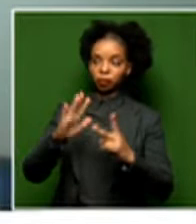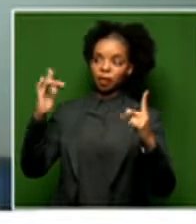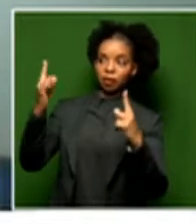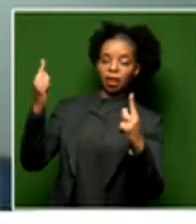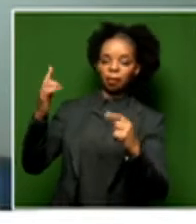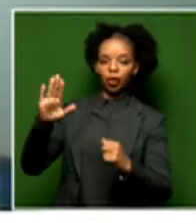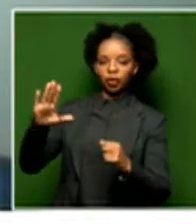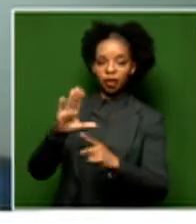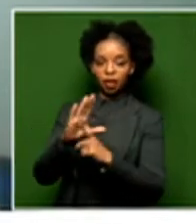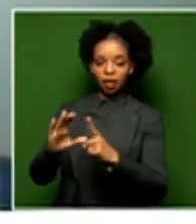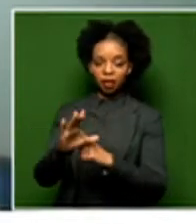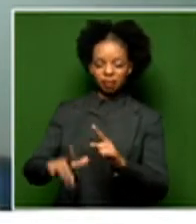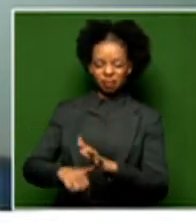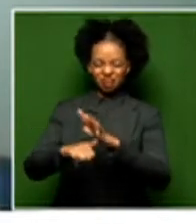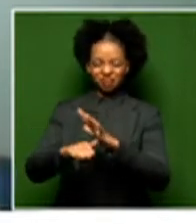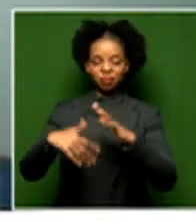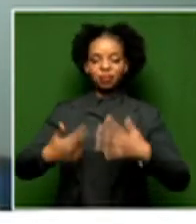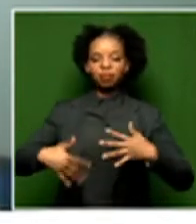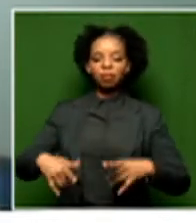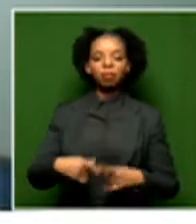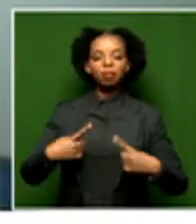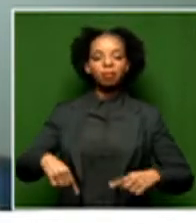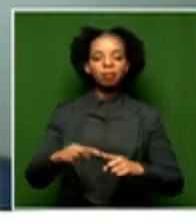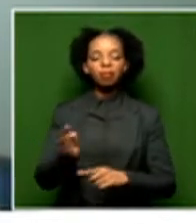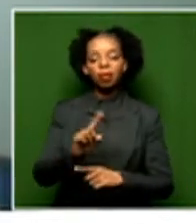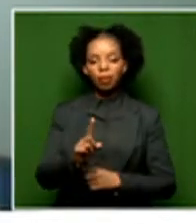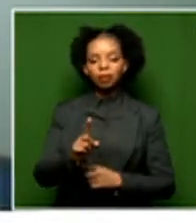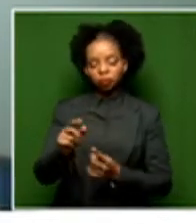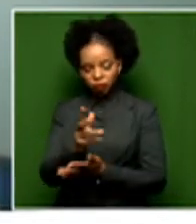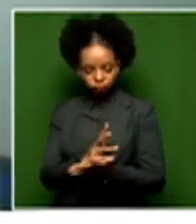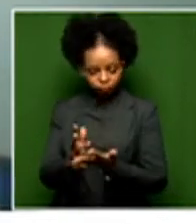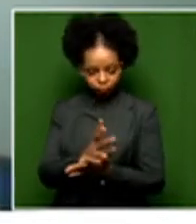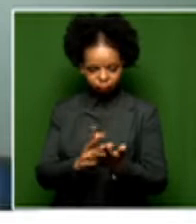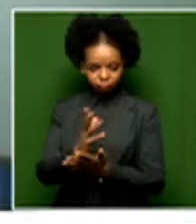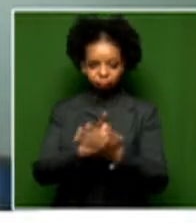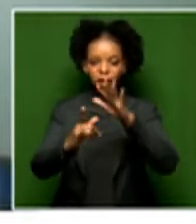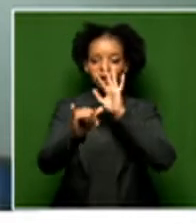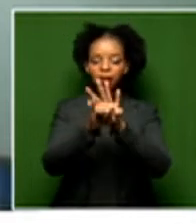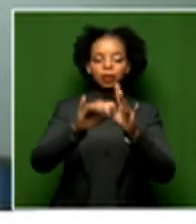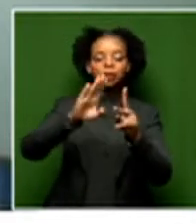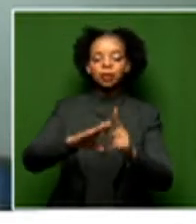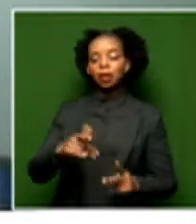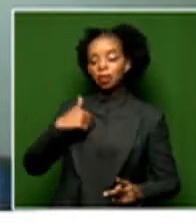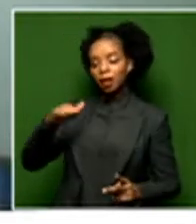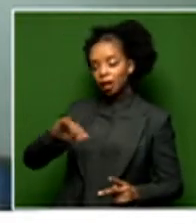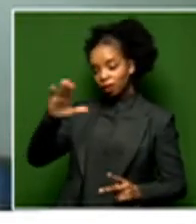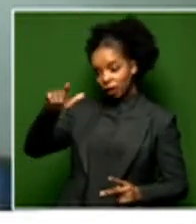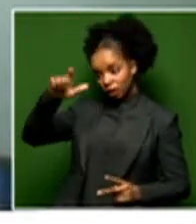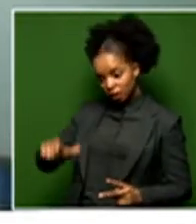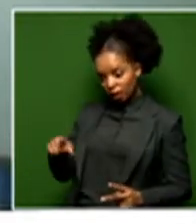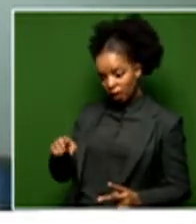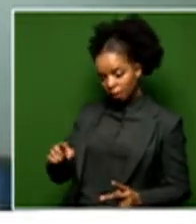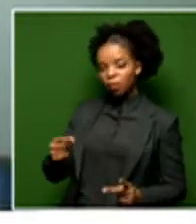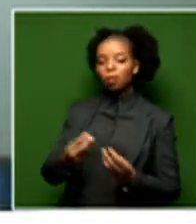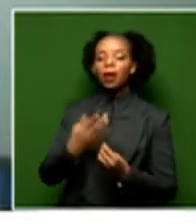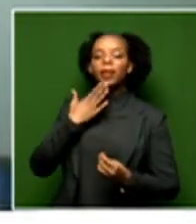And mostly importantly for us, it was about to start a conversation around identity, Africanism amongst our peers, especially the youth. And